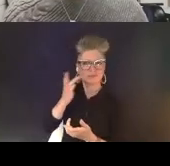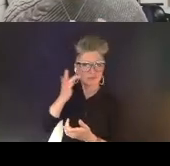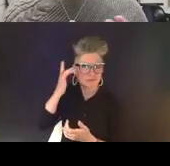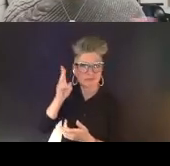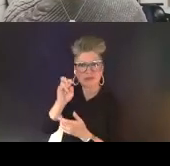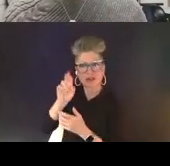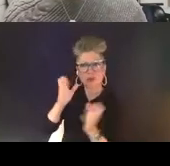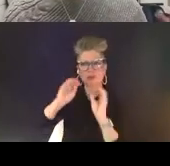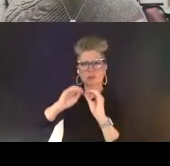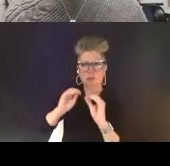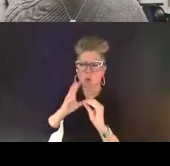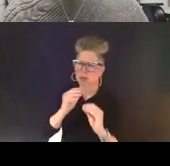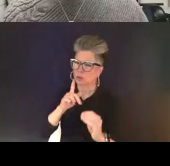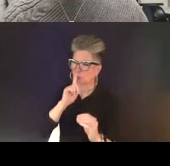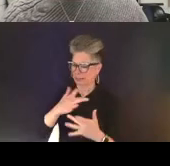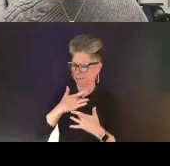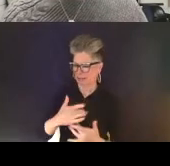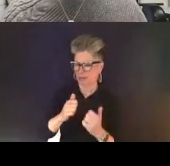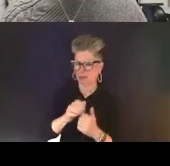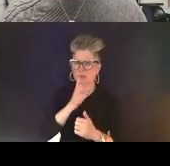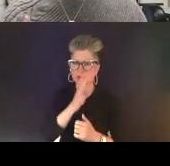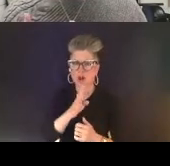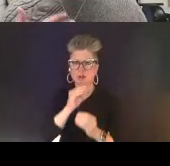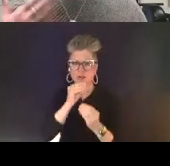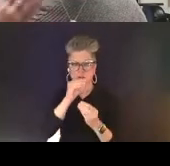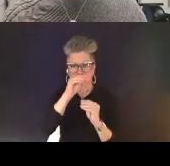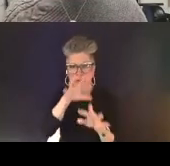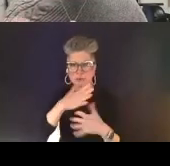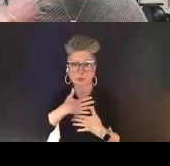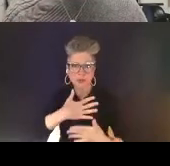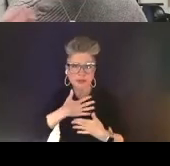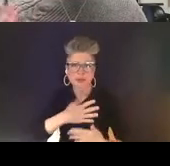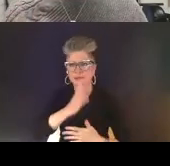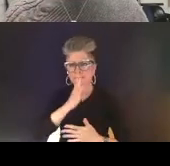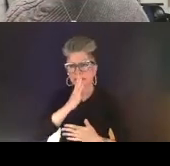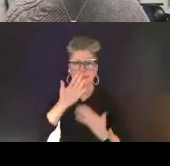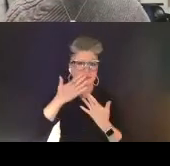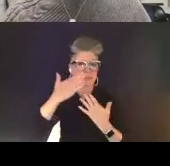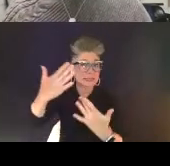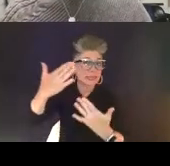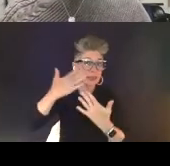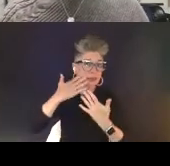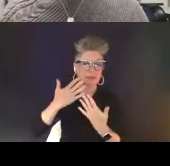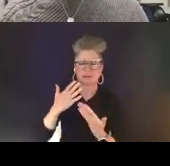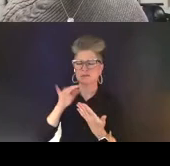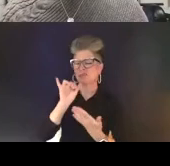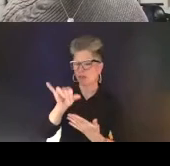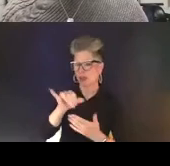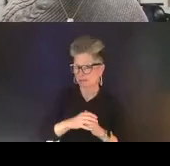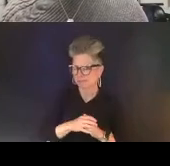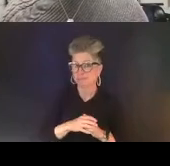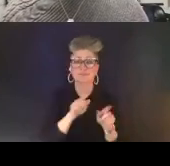passed along by respiratory droplets, including, through speaking, singing, that sort of thing. We do